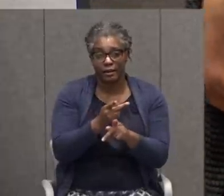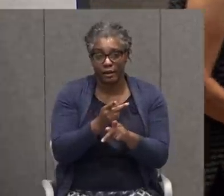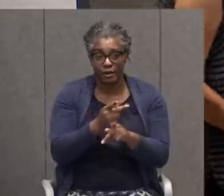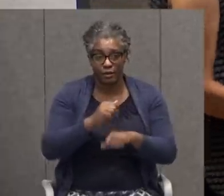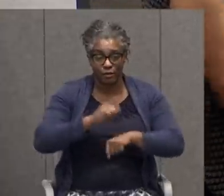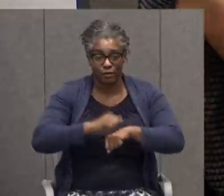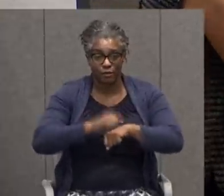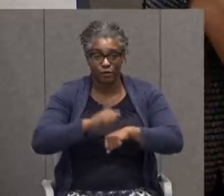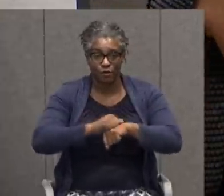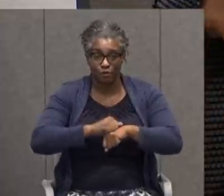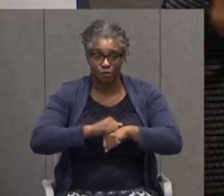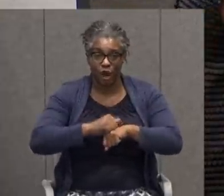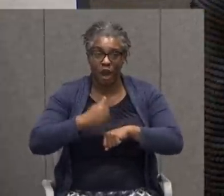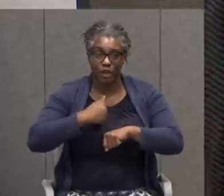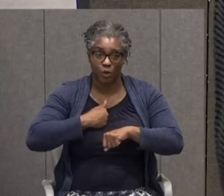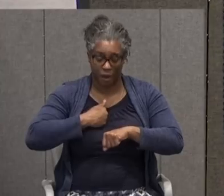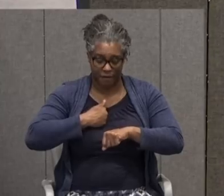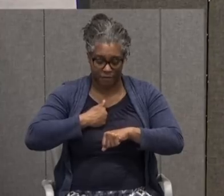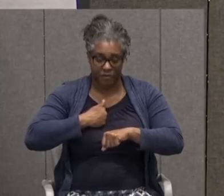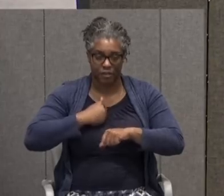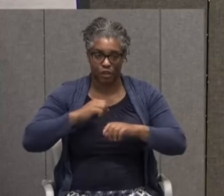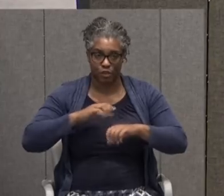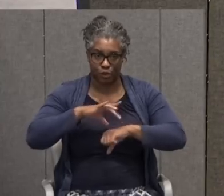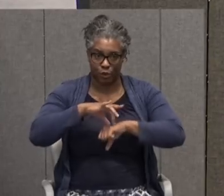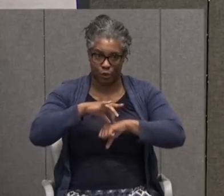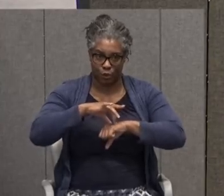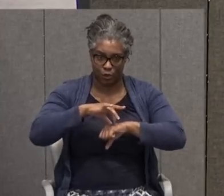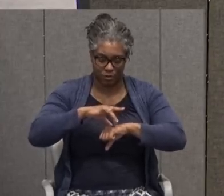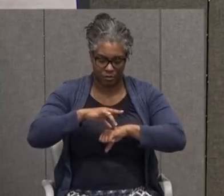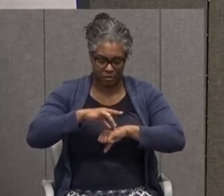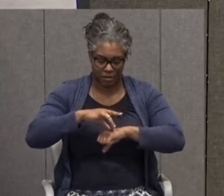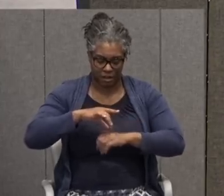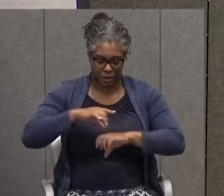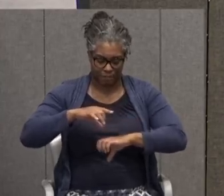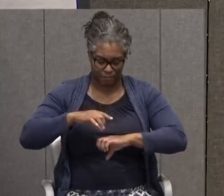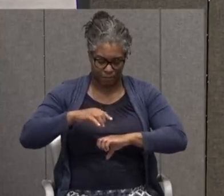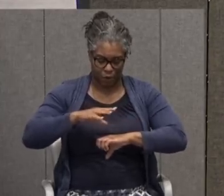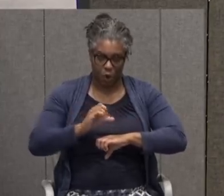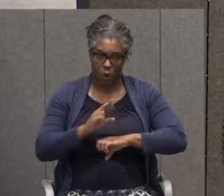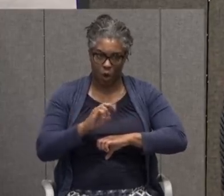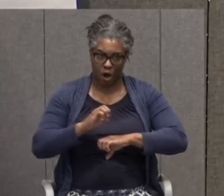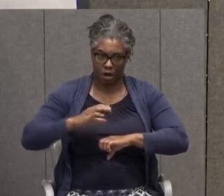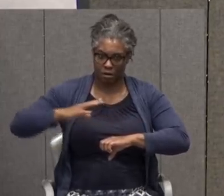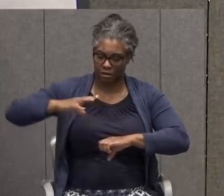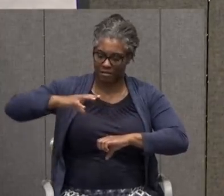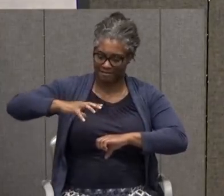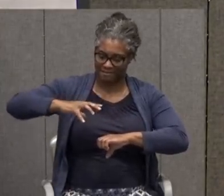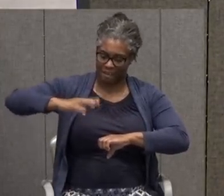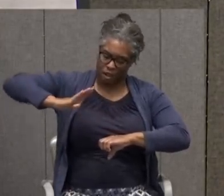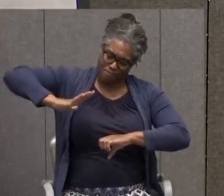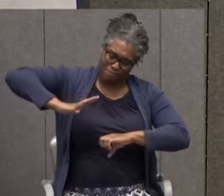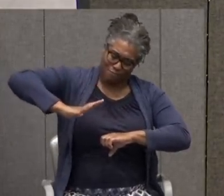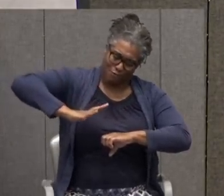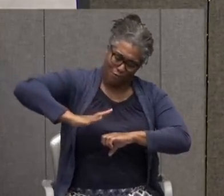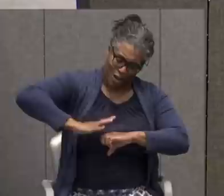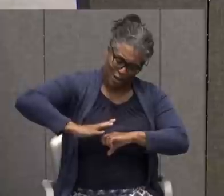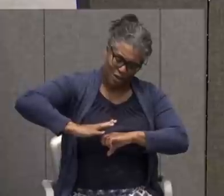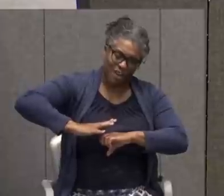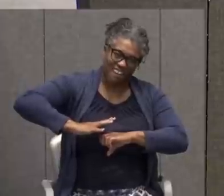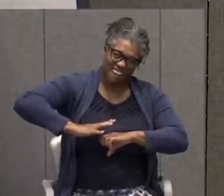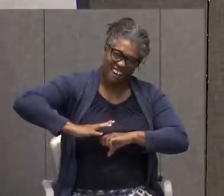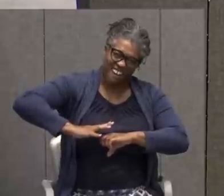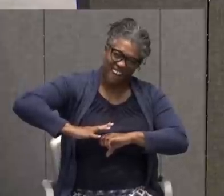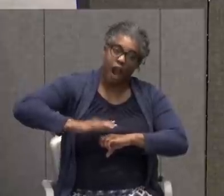right. So it makes it in stone. Body fossils are the actual parts